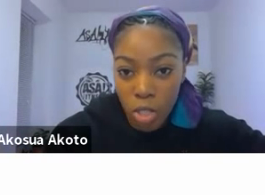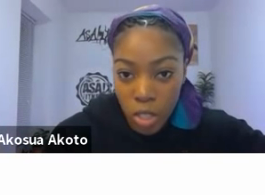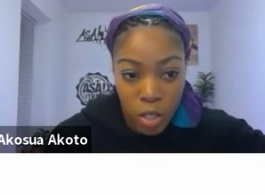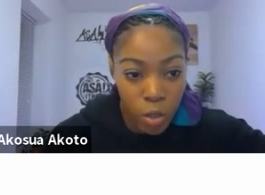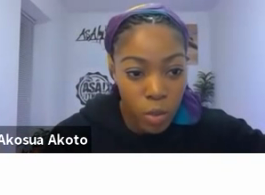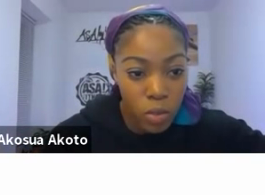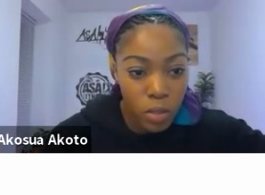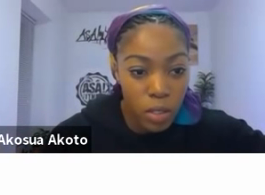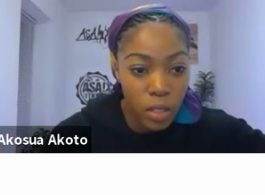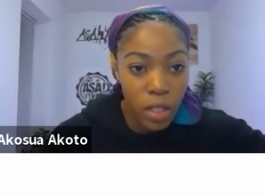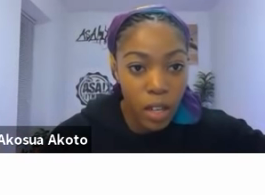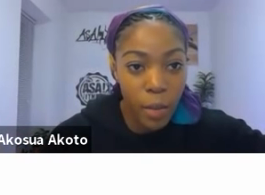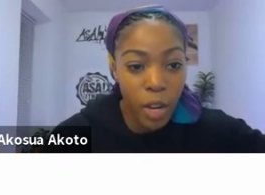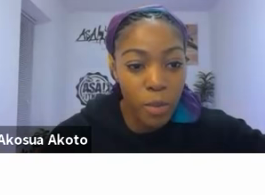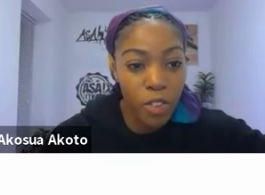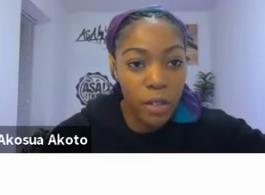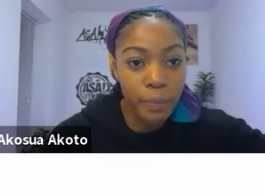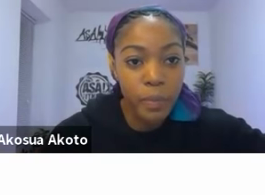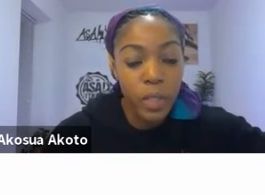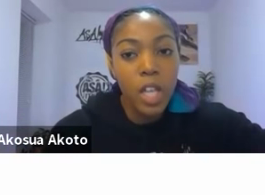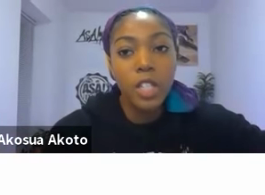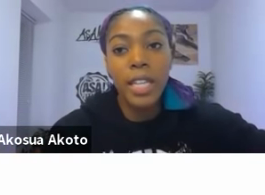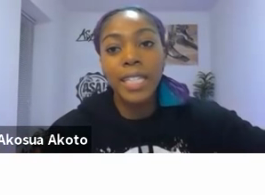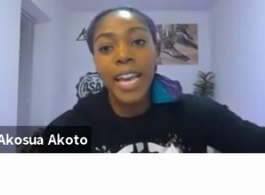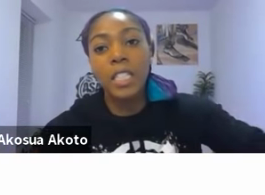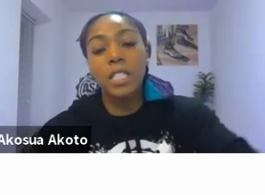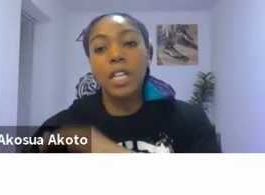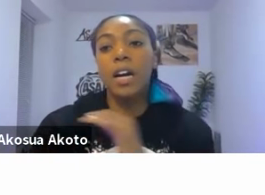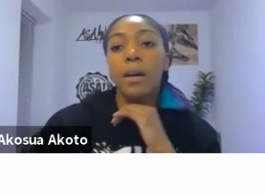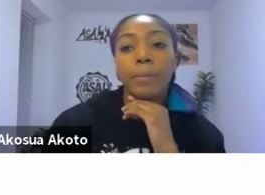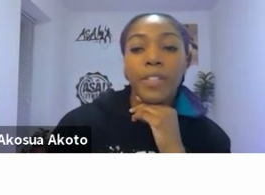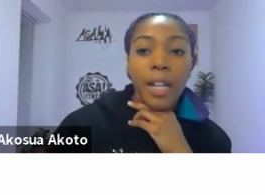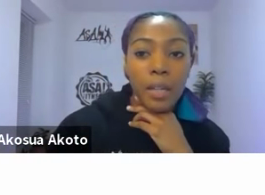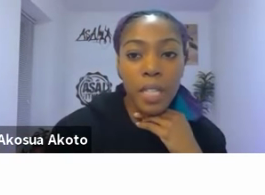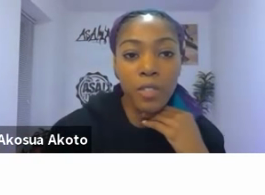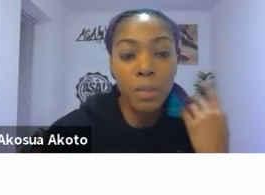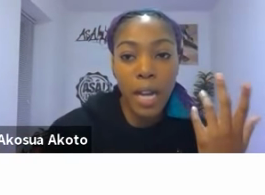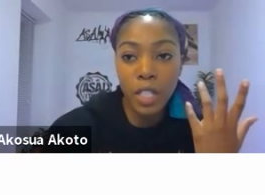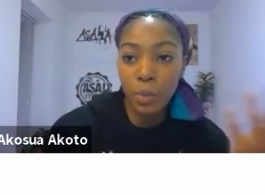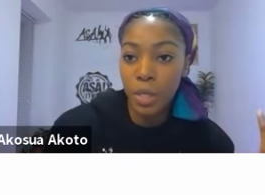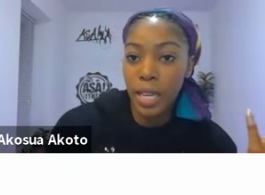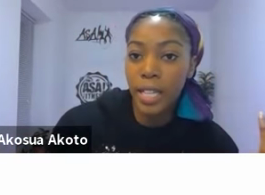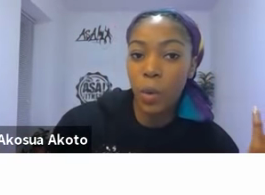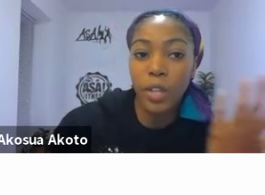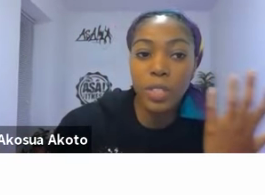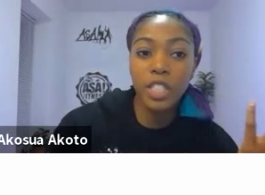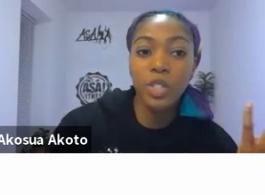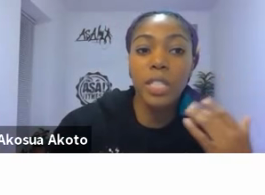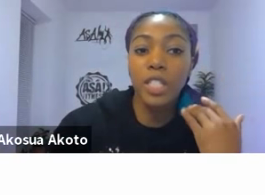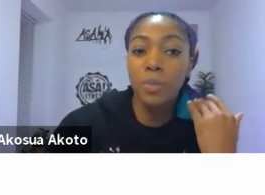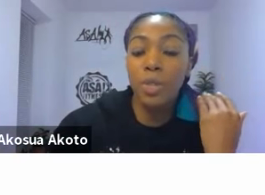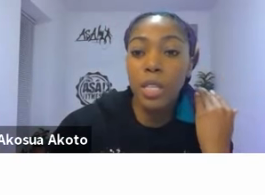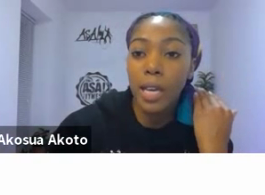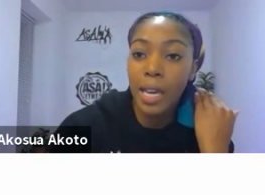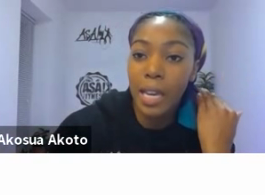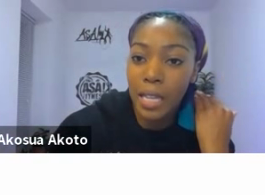are the OGs too. All right, we're gonna move on. So then dance develops in response to music, and Kwaku touched on